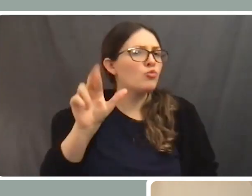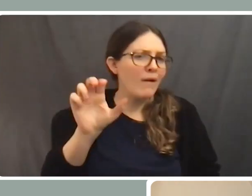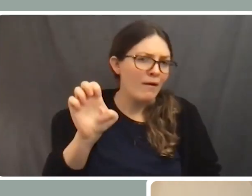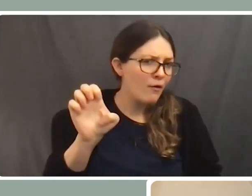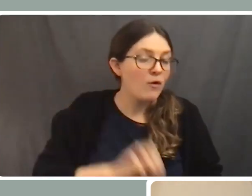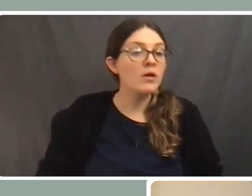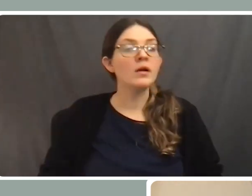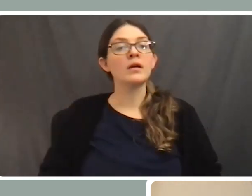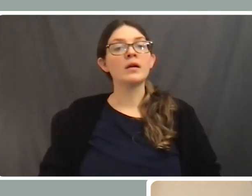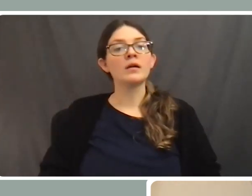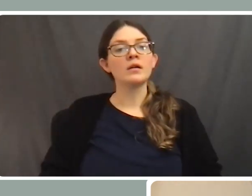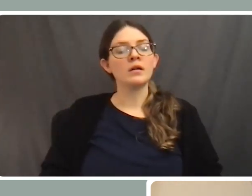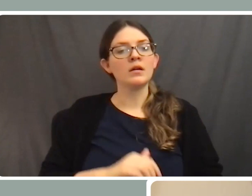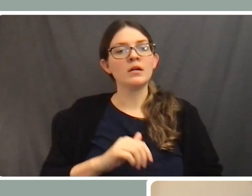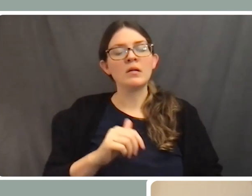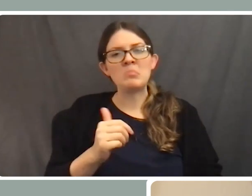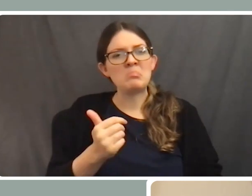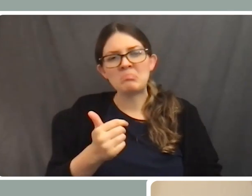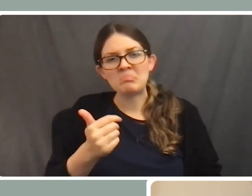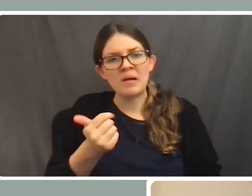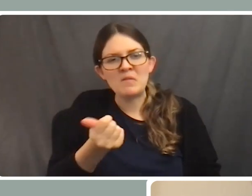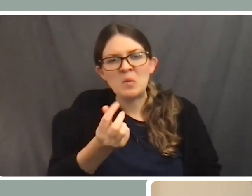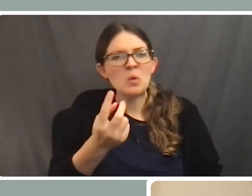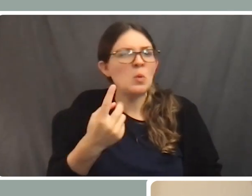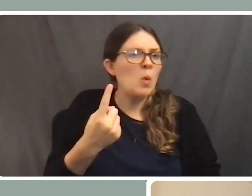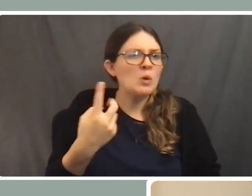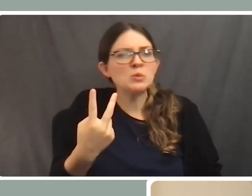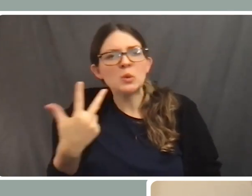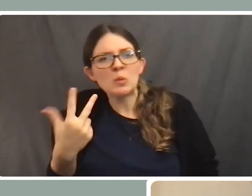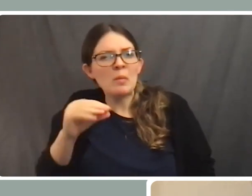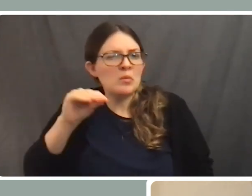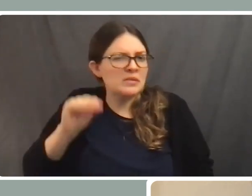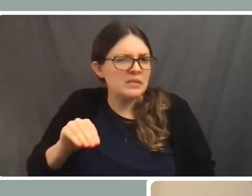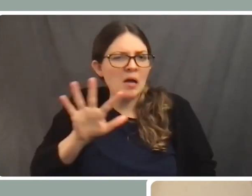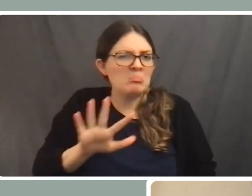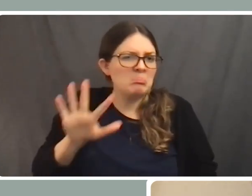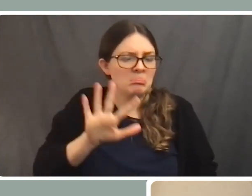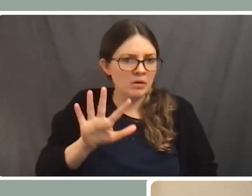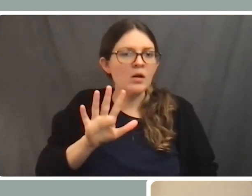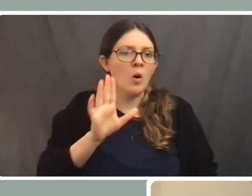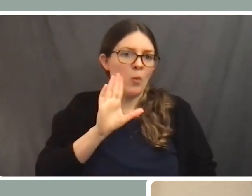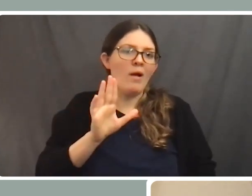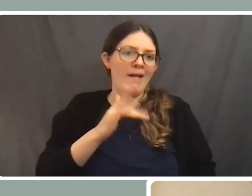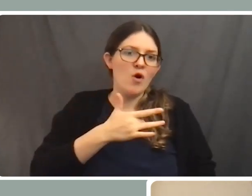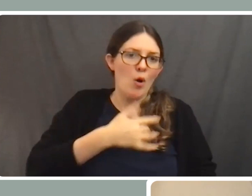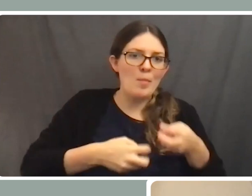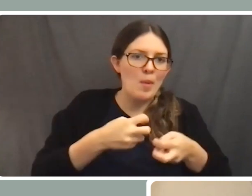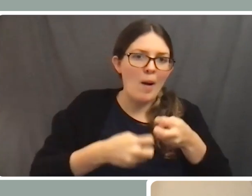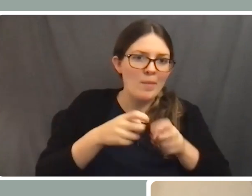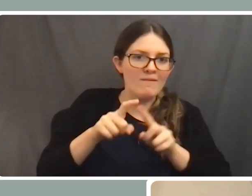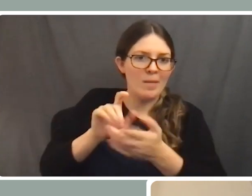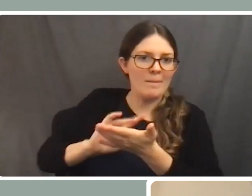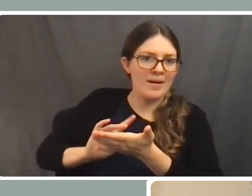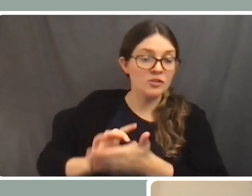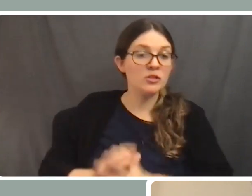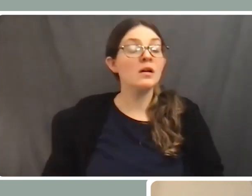those very few percent of women who will experience that compromise in heart function. So, one thing is that even in that very small percentage of